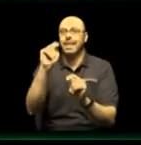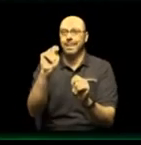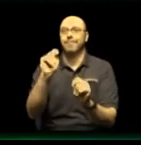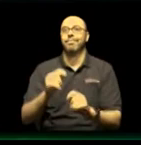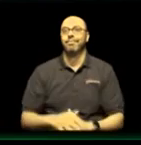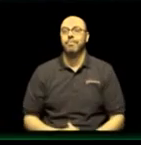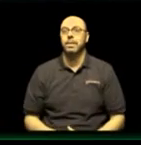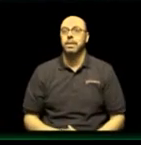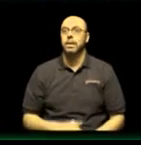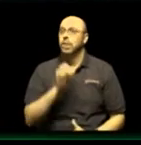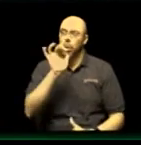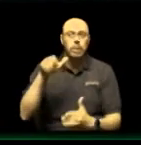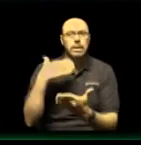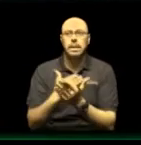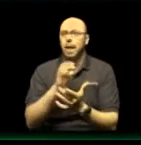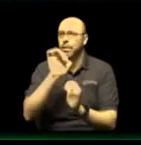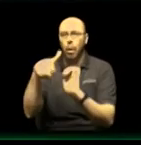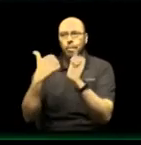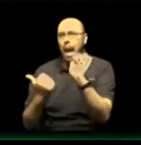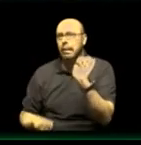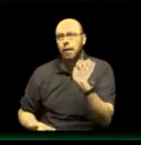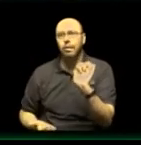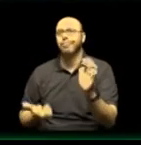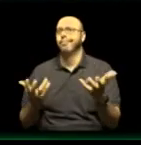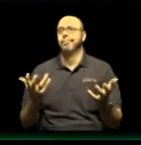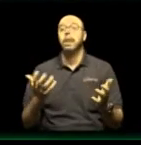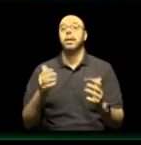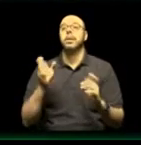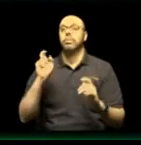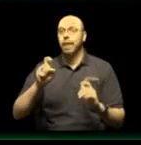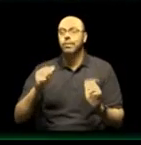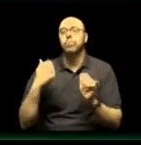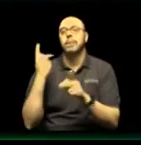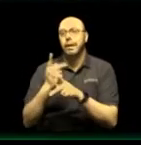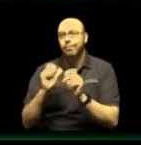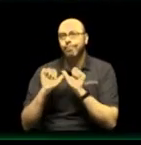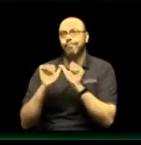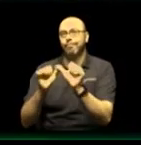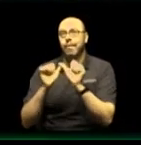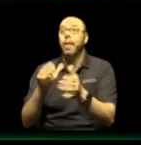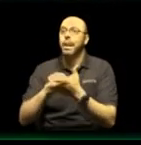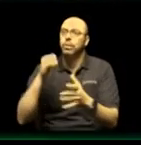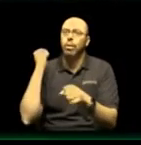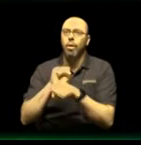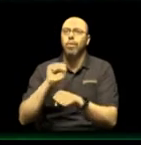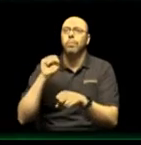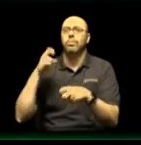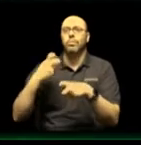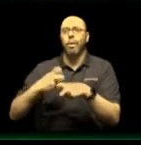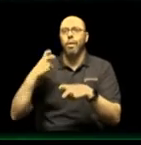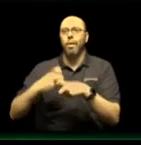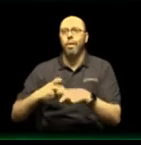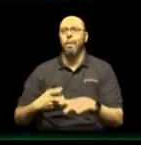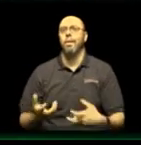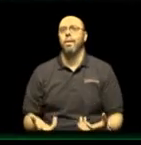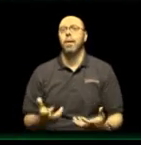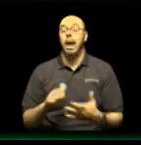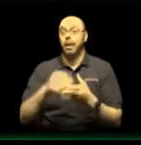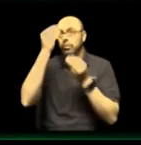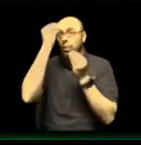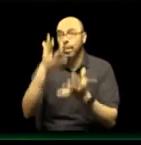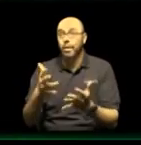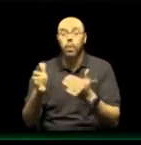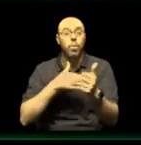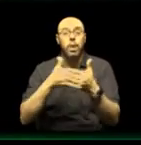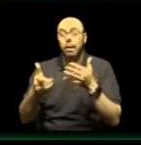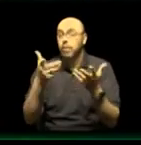Don't stop, don't back out. So you have to keep going. It's hard work. Yeah. So that's why I said to them,